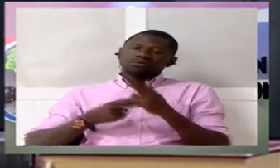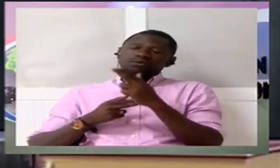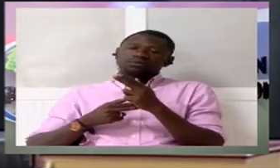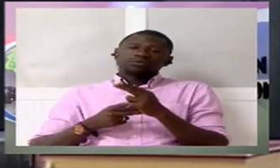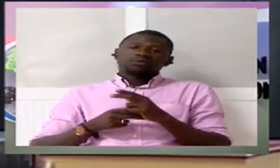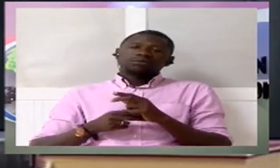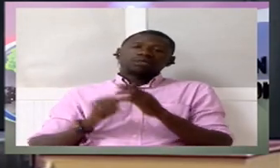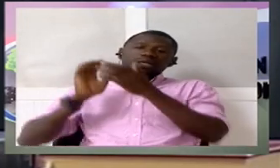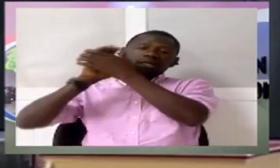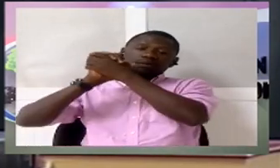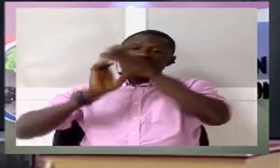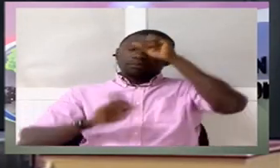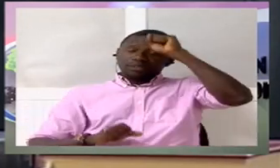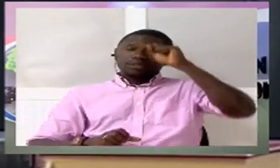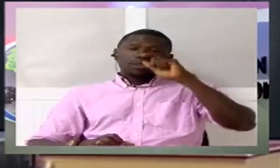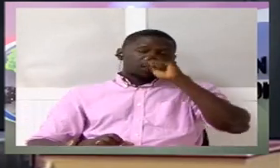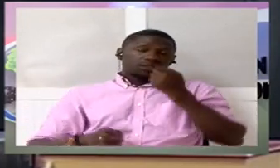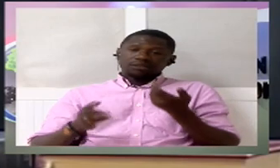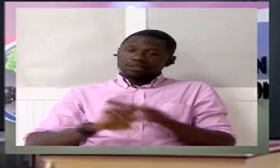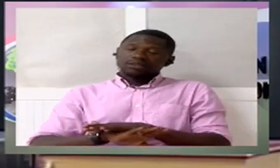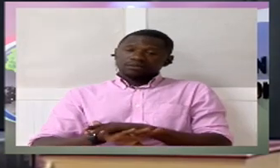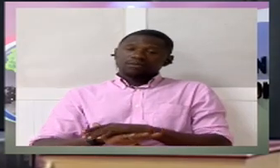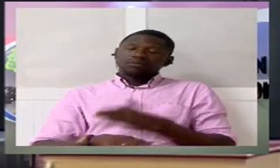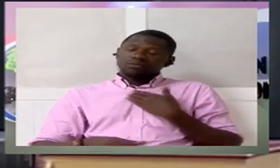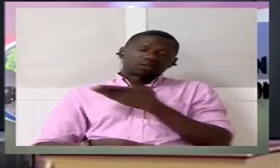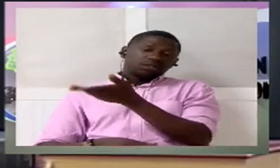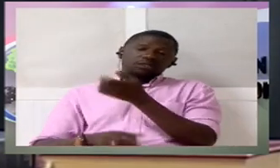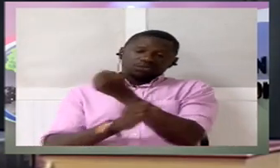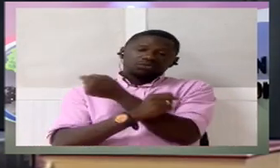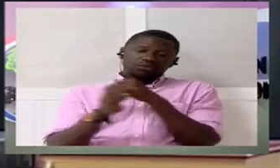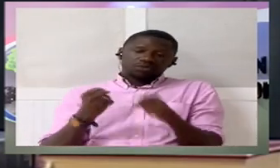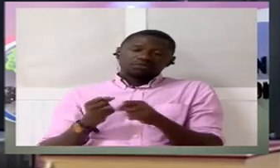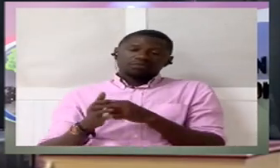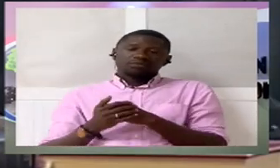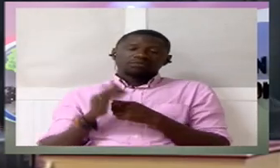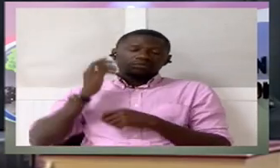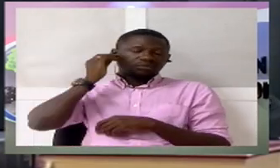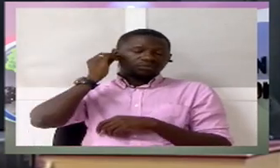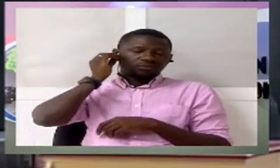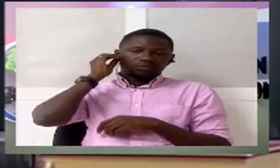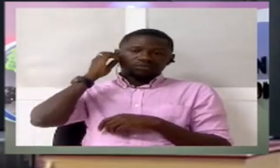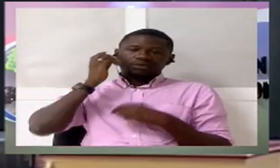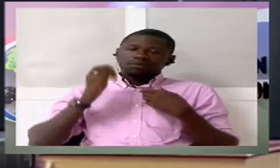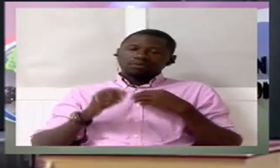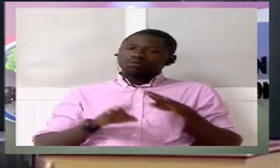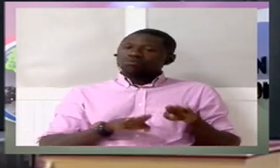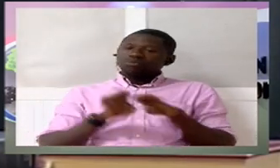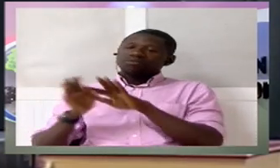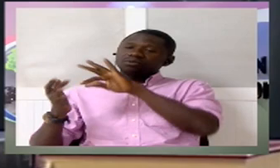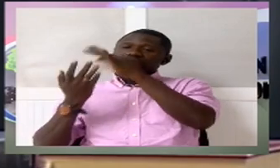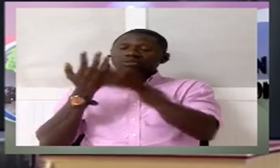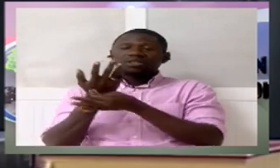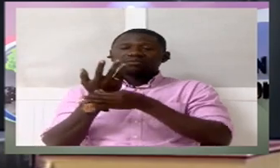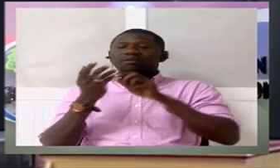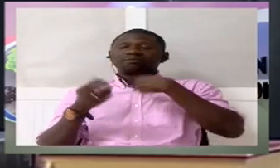off. Gaddafi died. Saim Bewanyan. So we were in that state. They were moved from house to house. I would be moving from